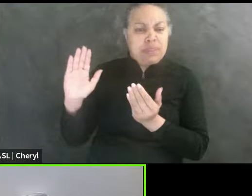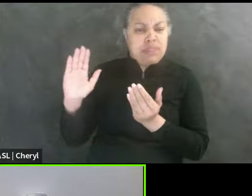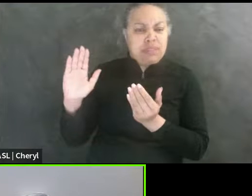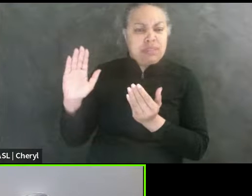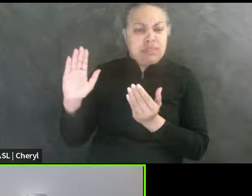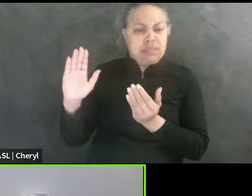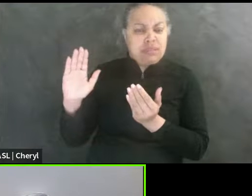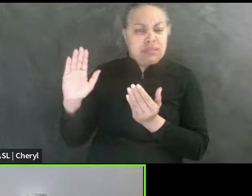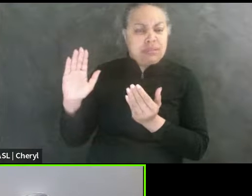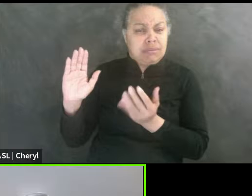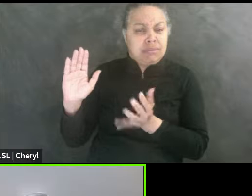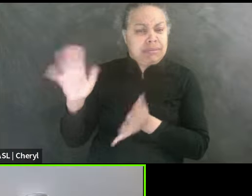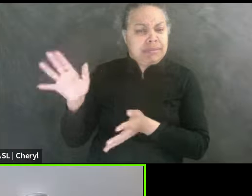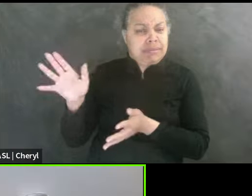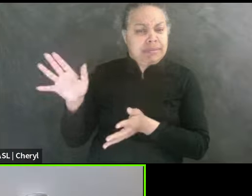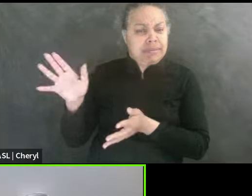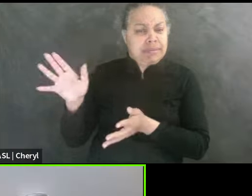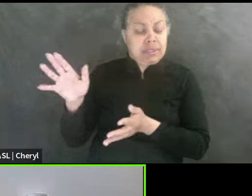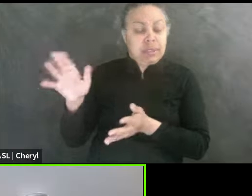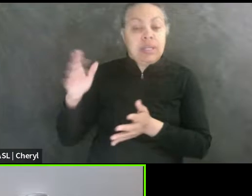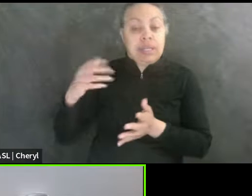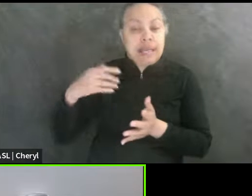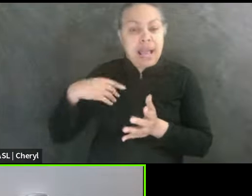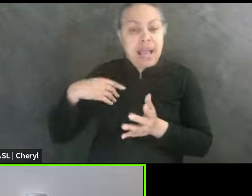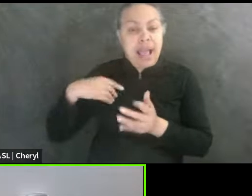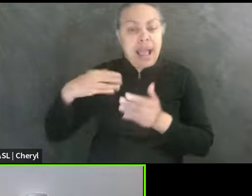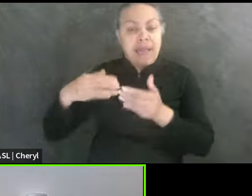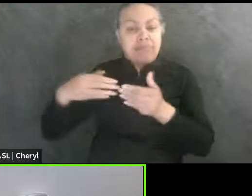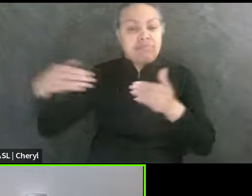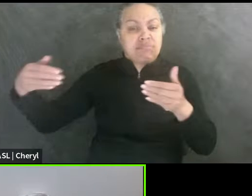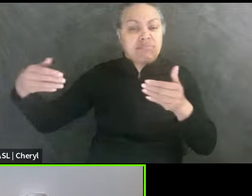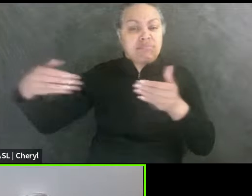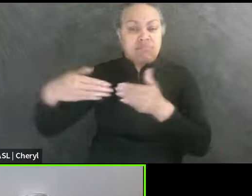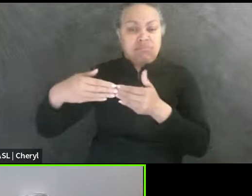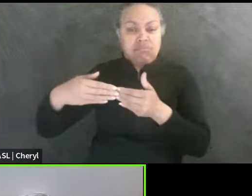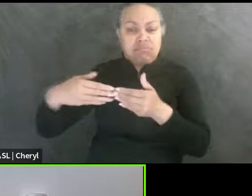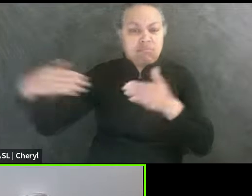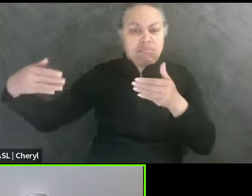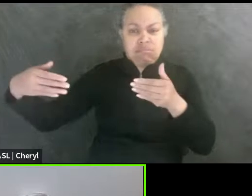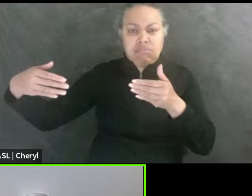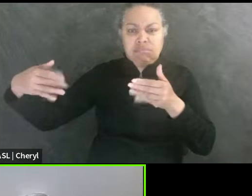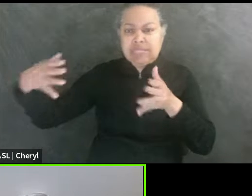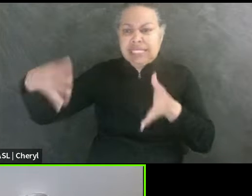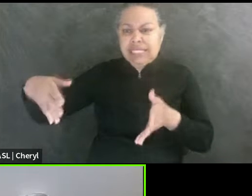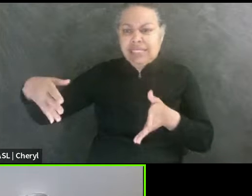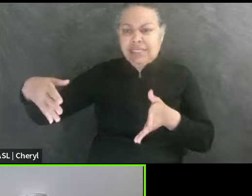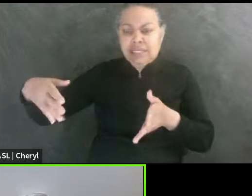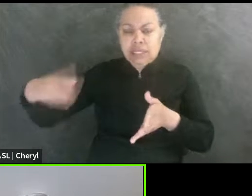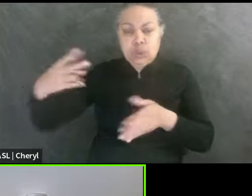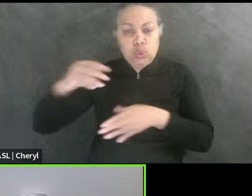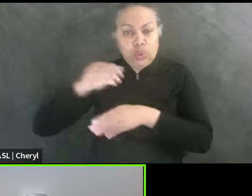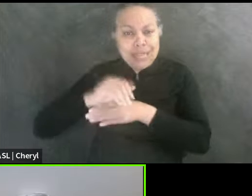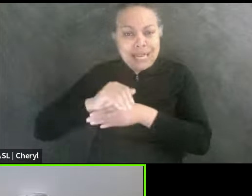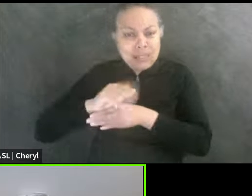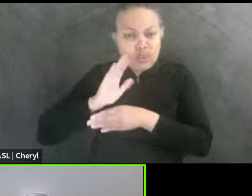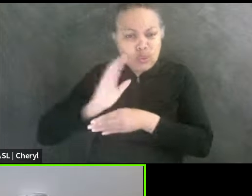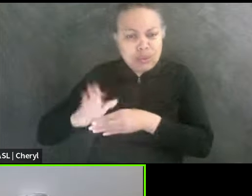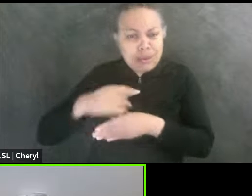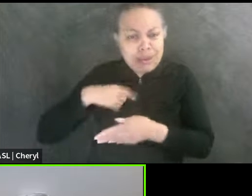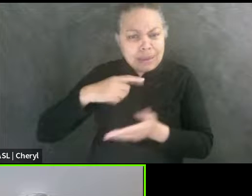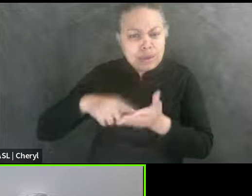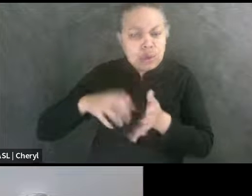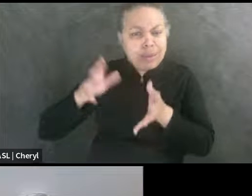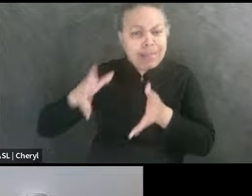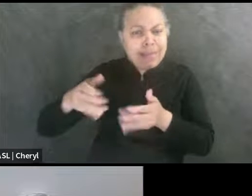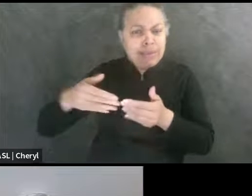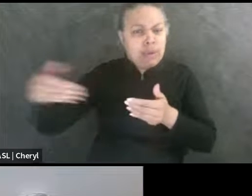in. They have a chain door. I've seen it open 2 nights in a row now. It's just Same